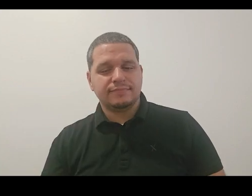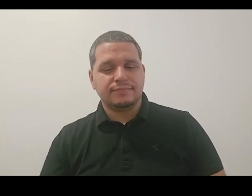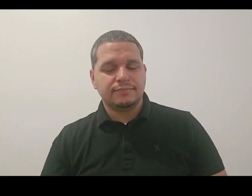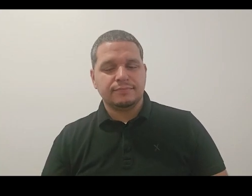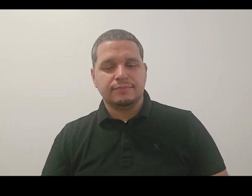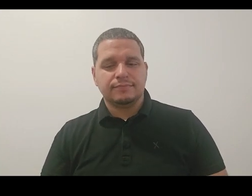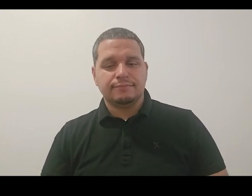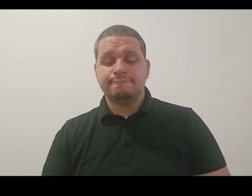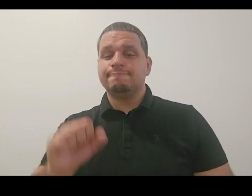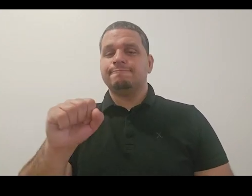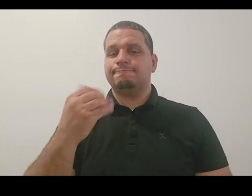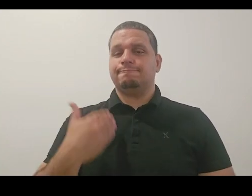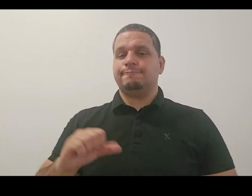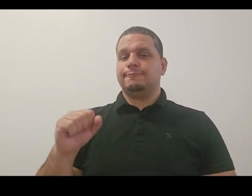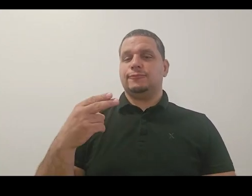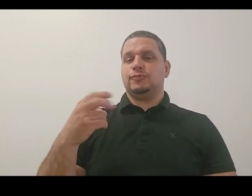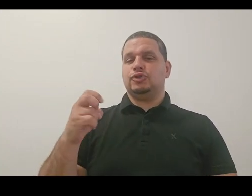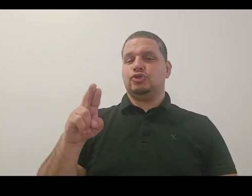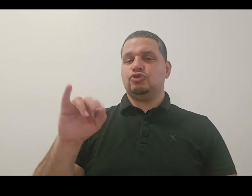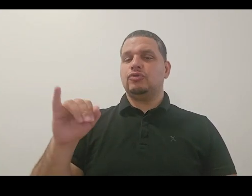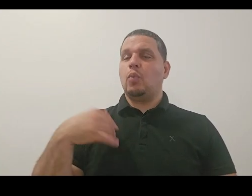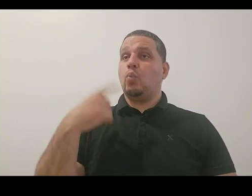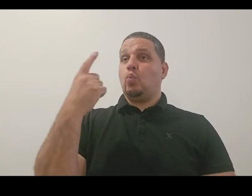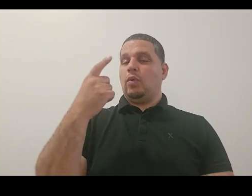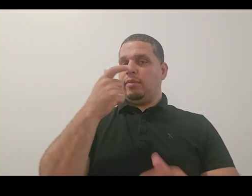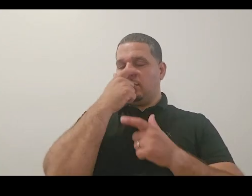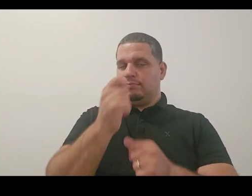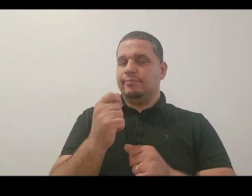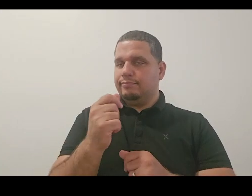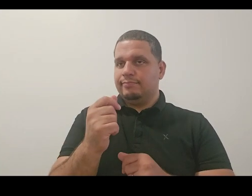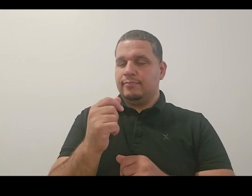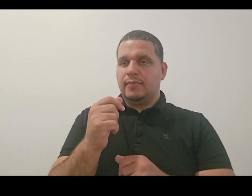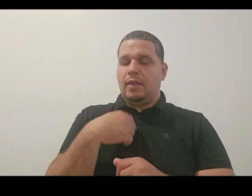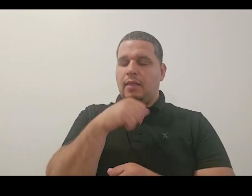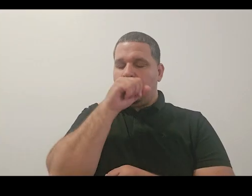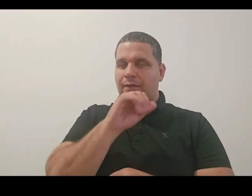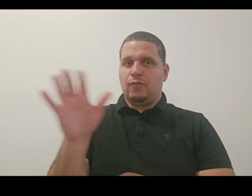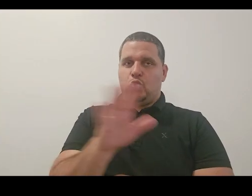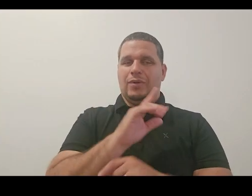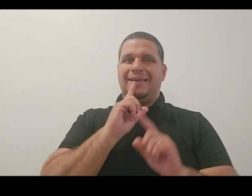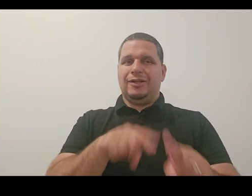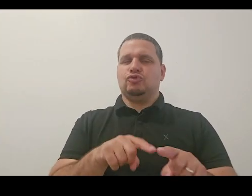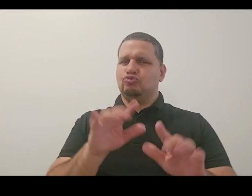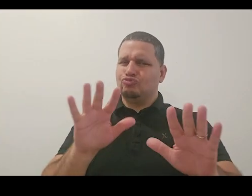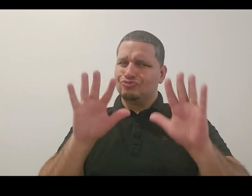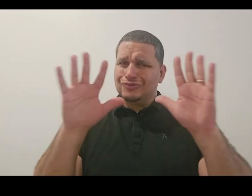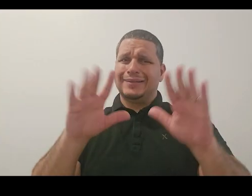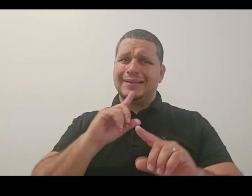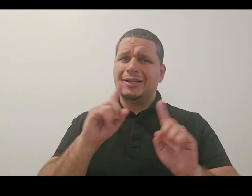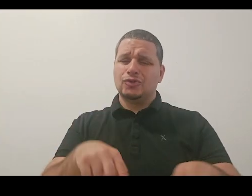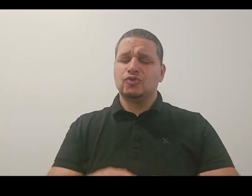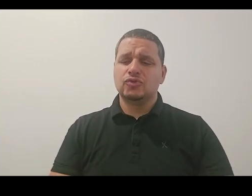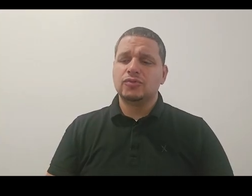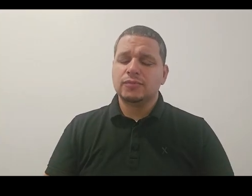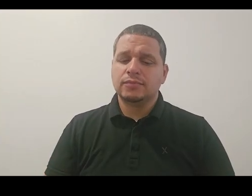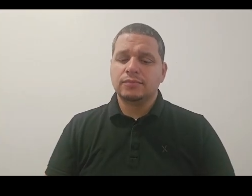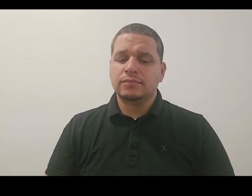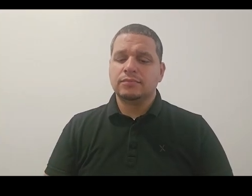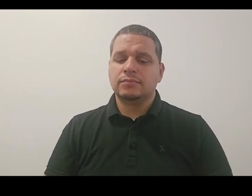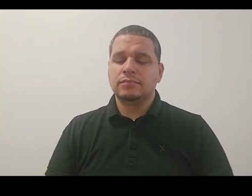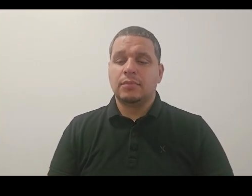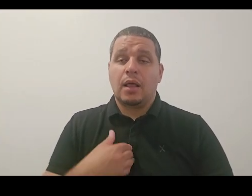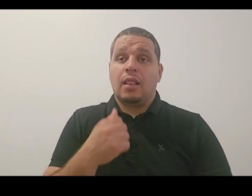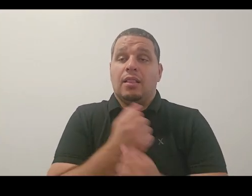Sherry? Thank you, Bobby. I think one of the things that I really enjoyed all these answers, and they're all such really great answers. And